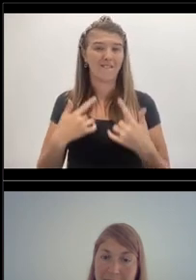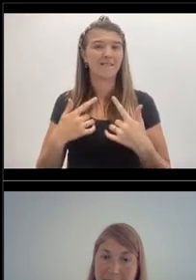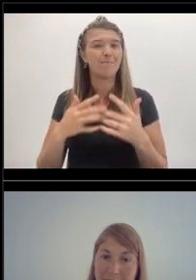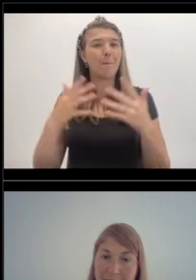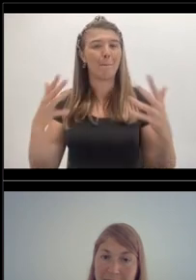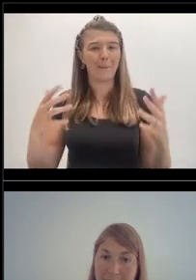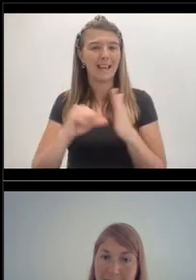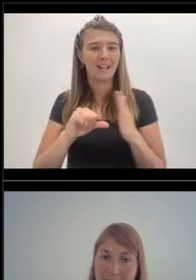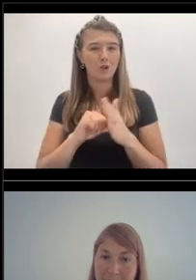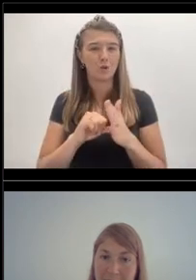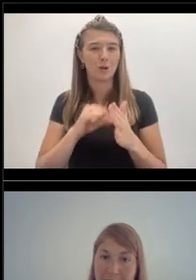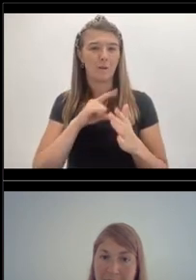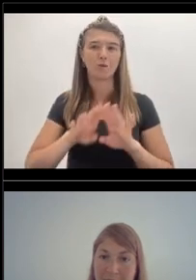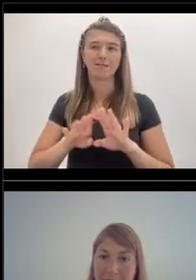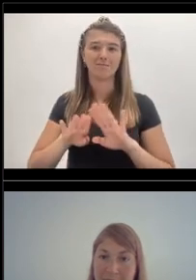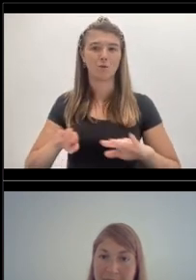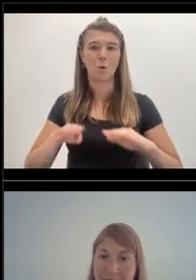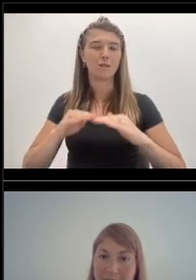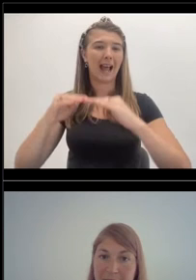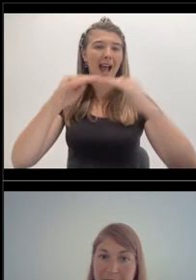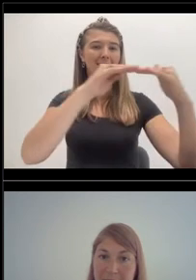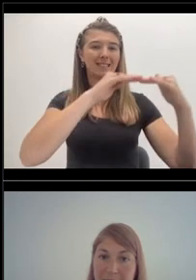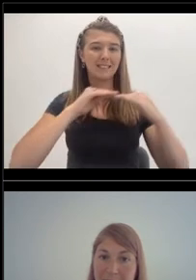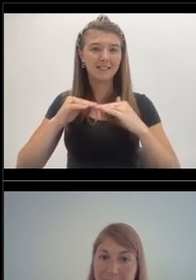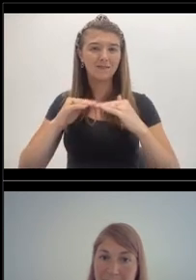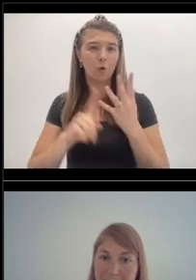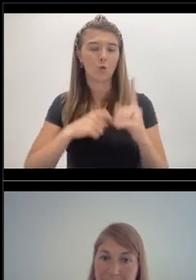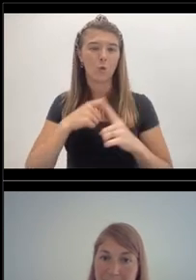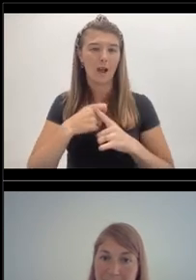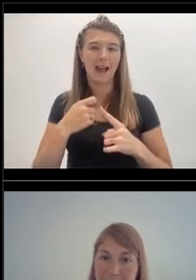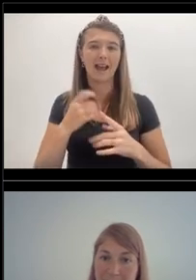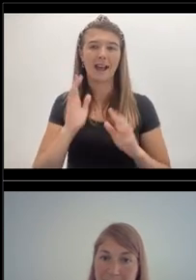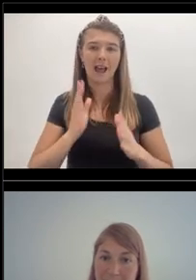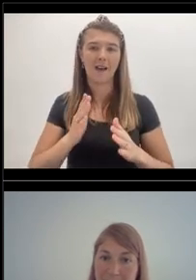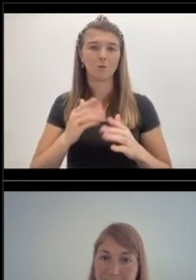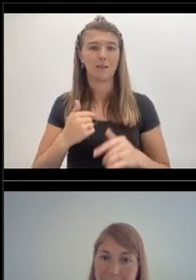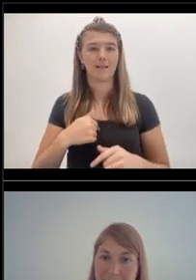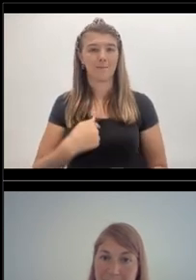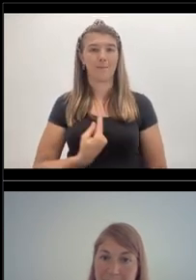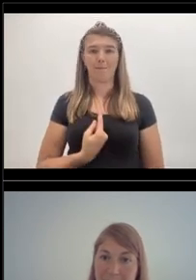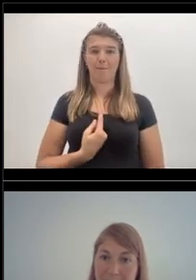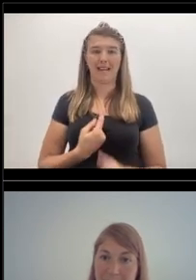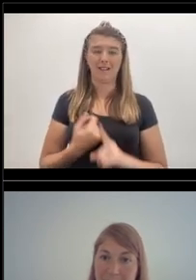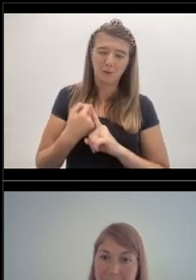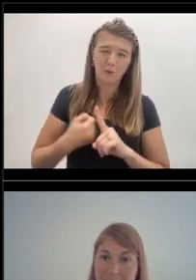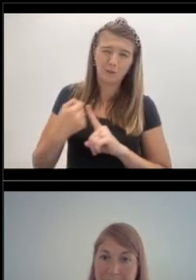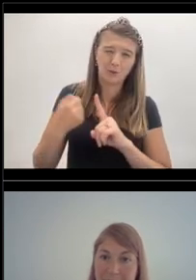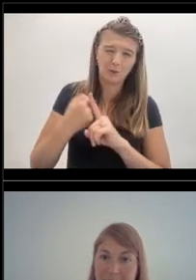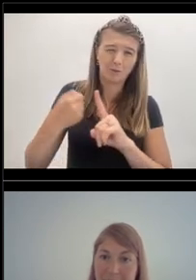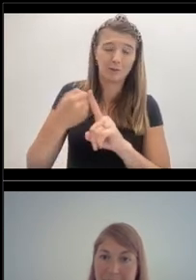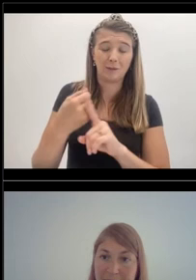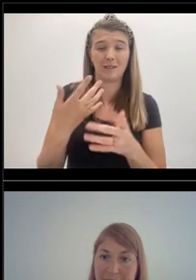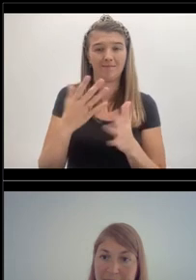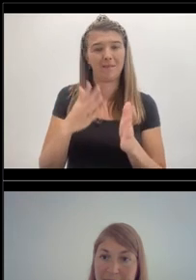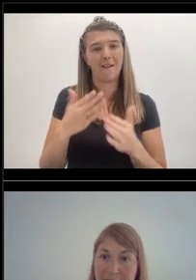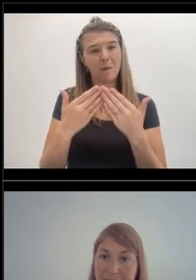a lot of different facets, really, where it needs to be more than just a recycler like me trying to push this. It needs to be a